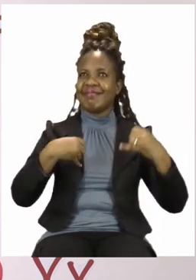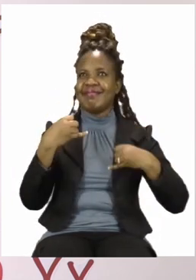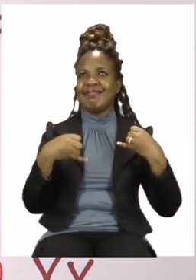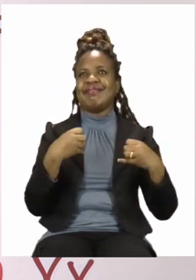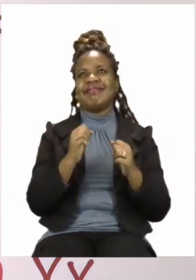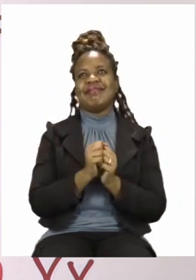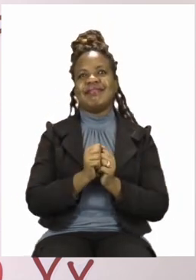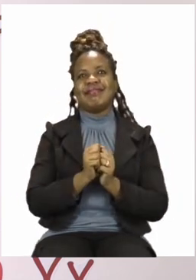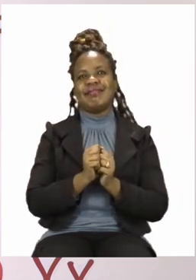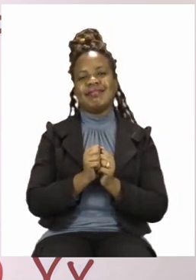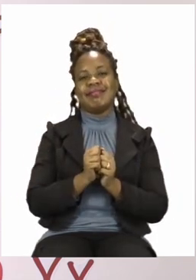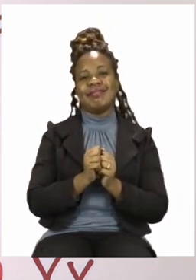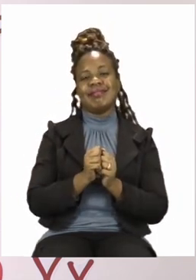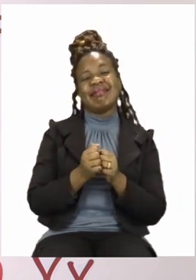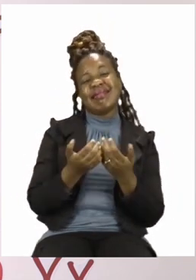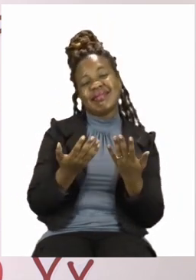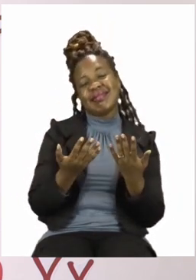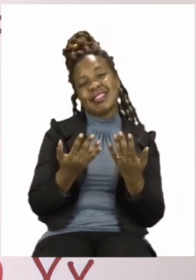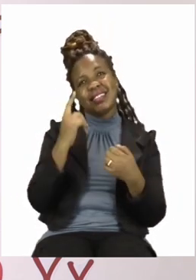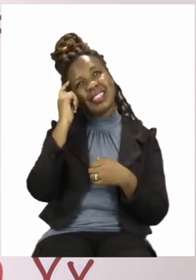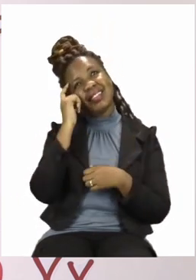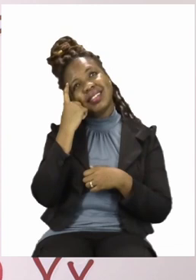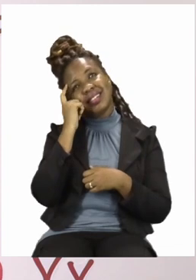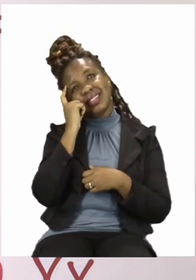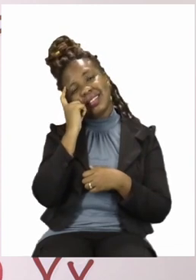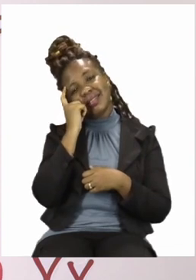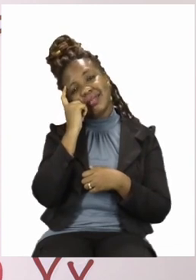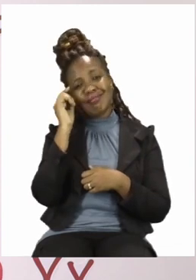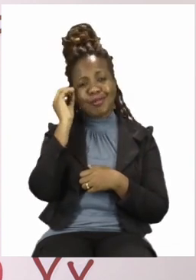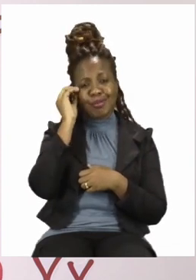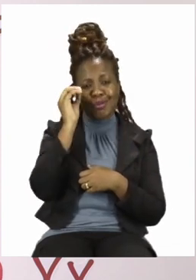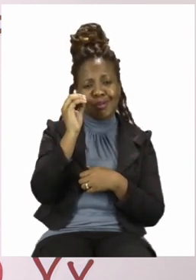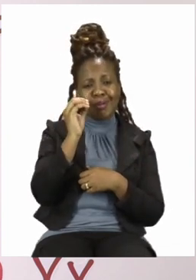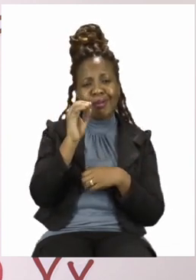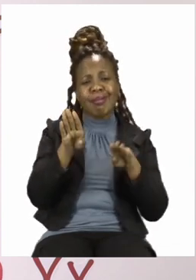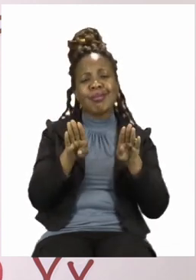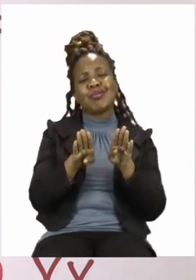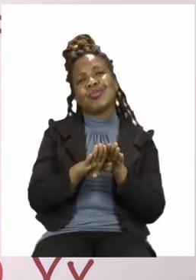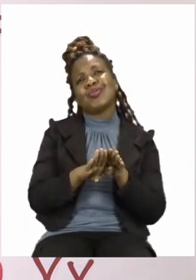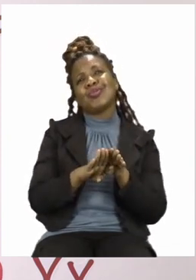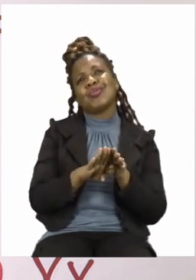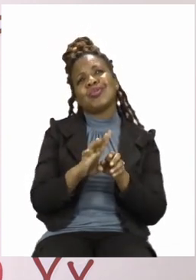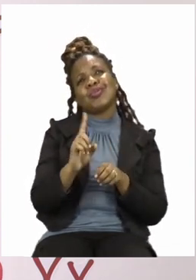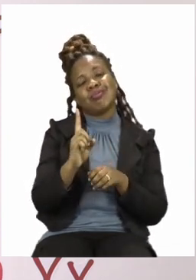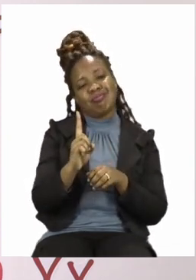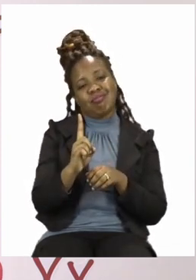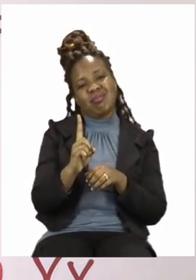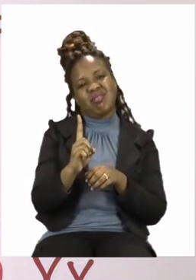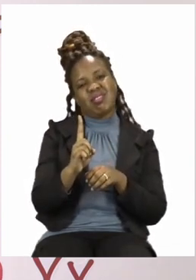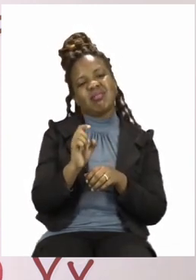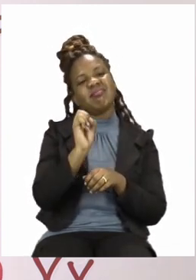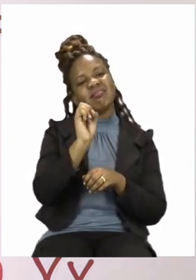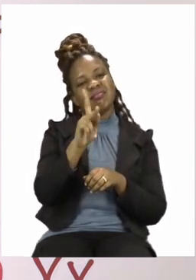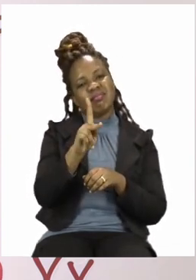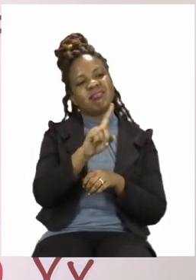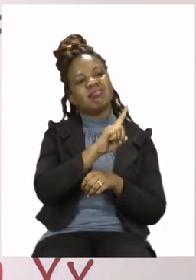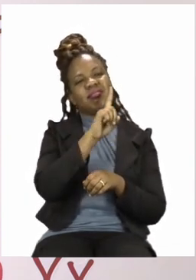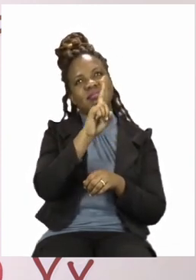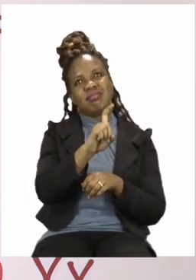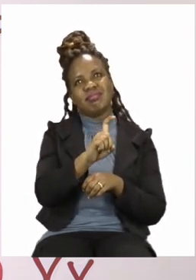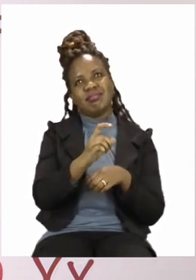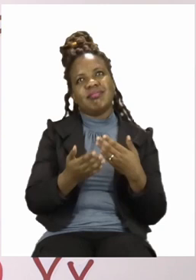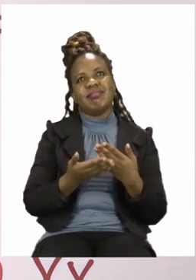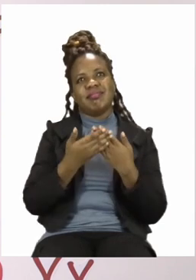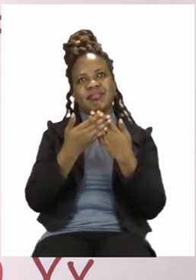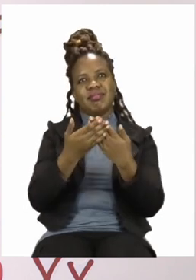if you're not sure or you don't really know what to do, it's okay to ask for help. Just make sure you end up